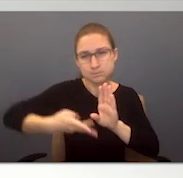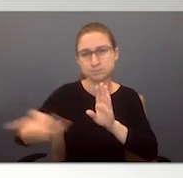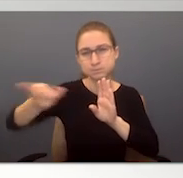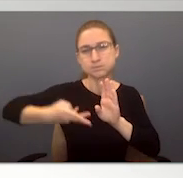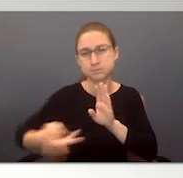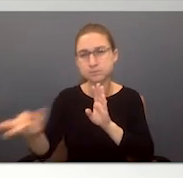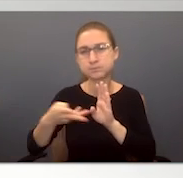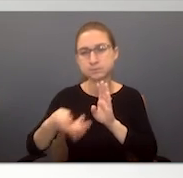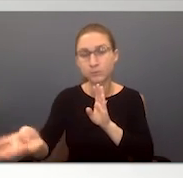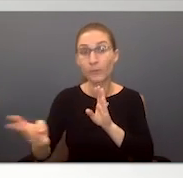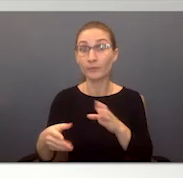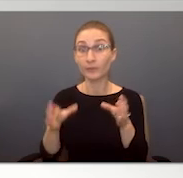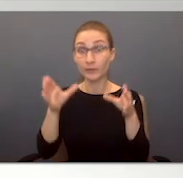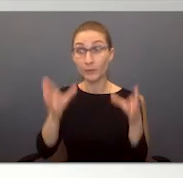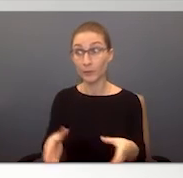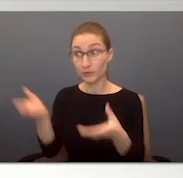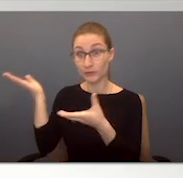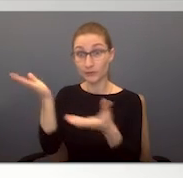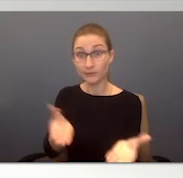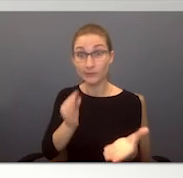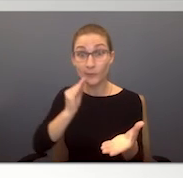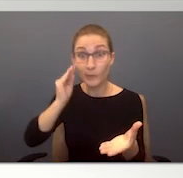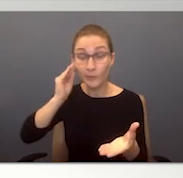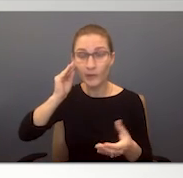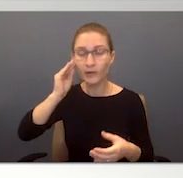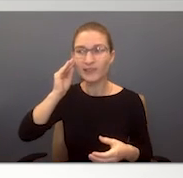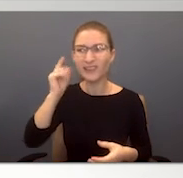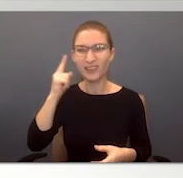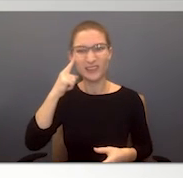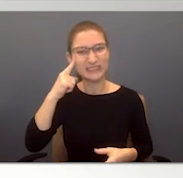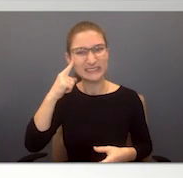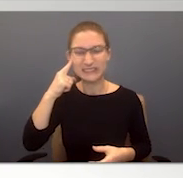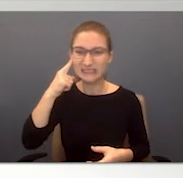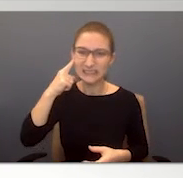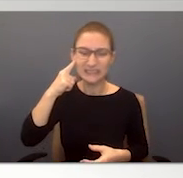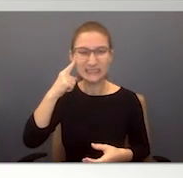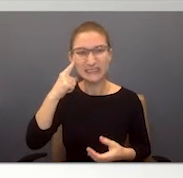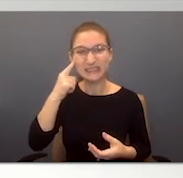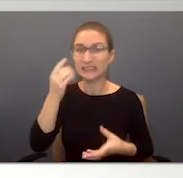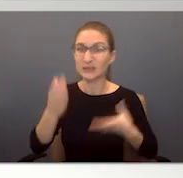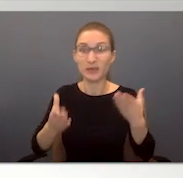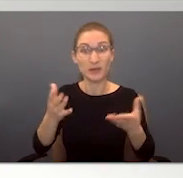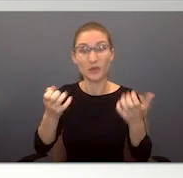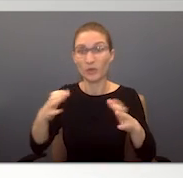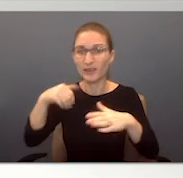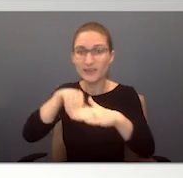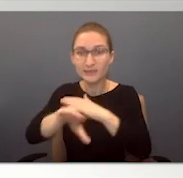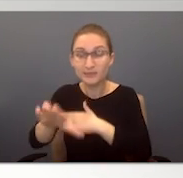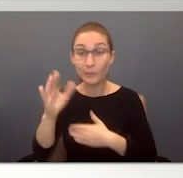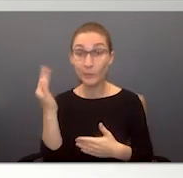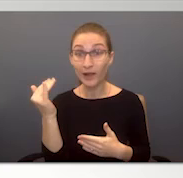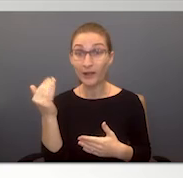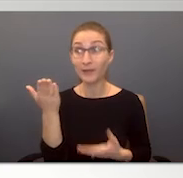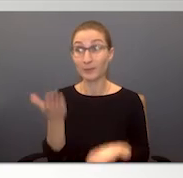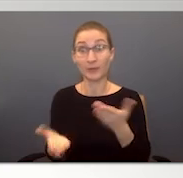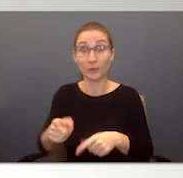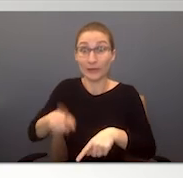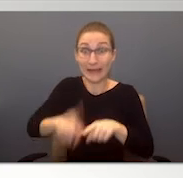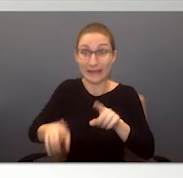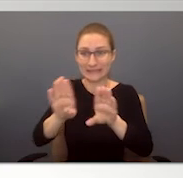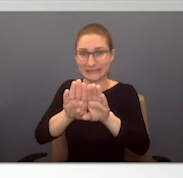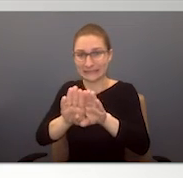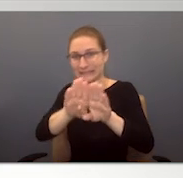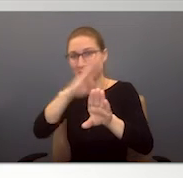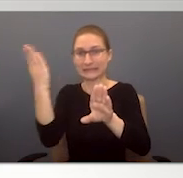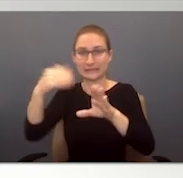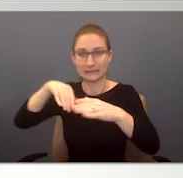two doors. And the person that brought us home said to me, you may not want to go inside, because I don't know that you're going to be able to get in there. Please